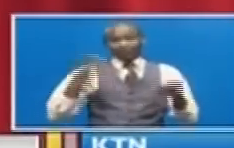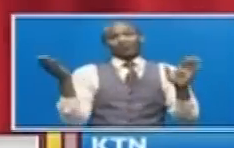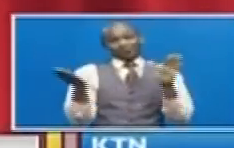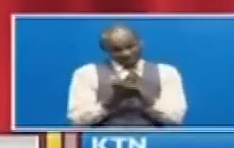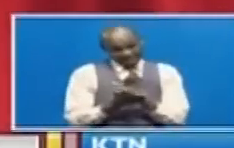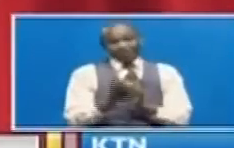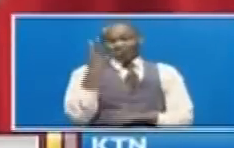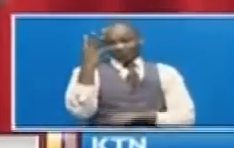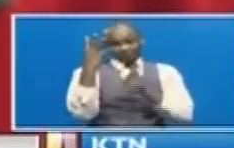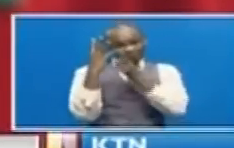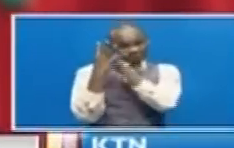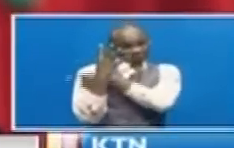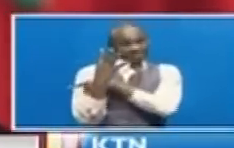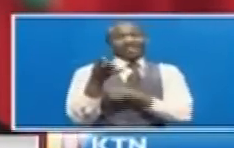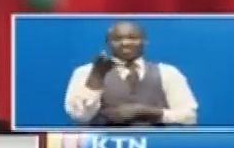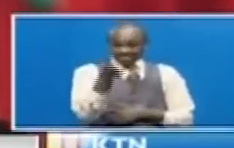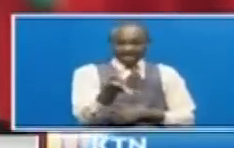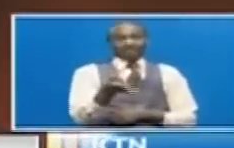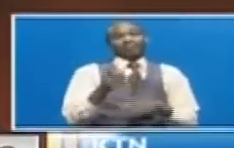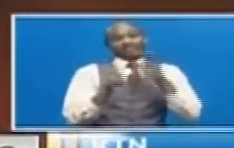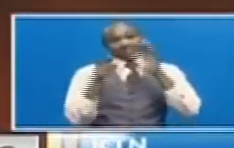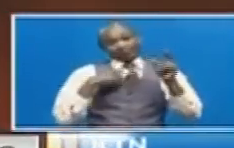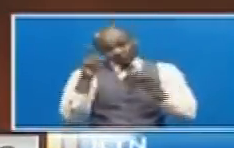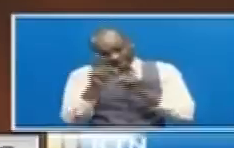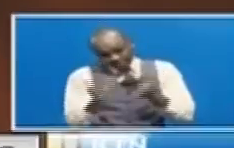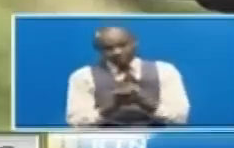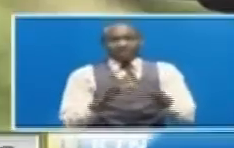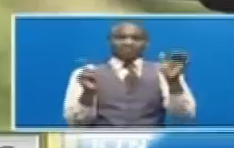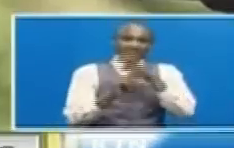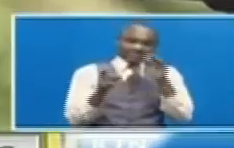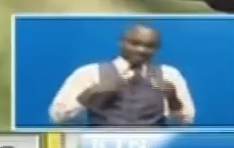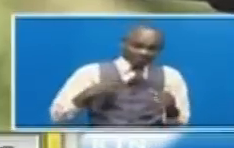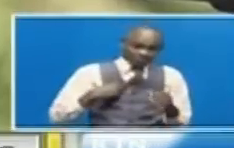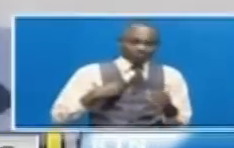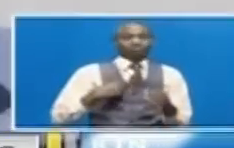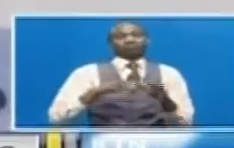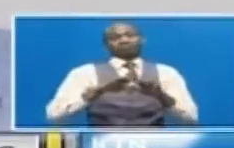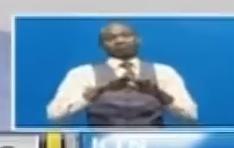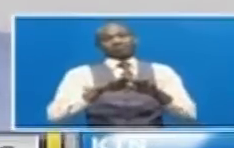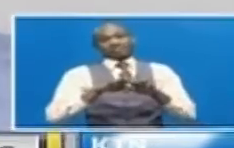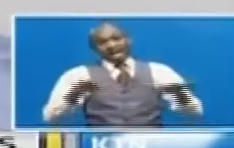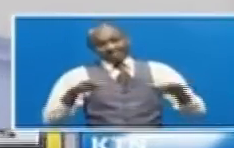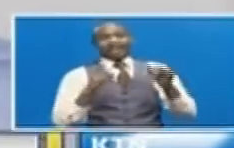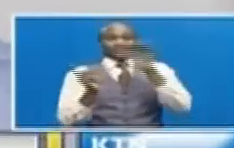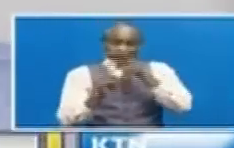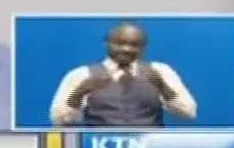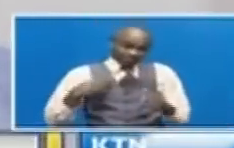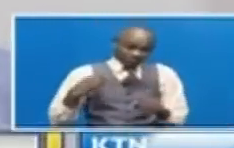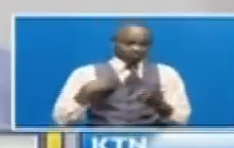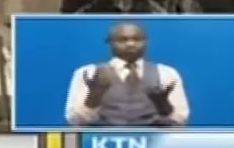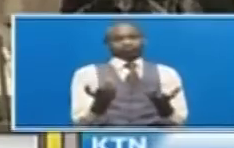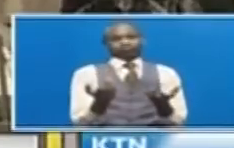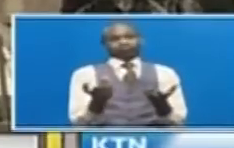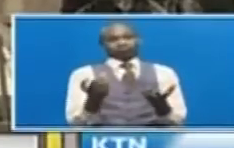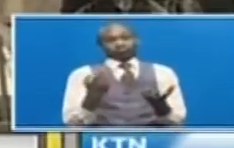four suspended cabinet secretaries, Michael Kamau, Charity Ngillu, Kazungu Kambi, and Felix Koskei, are with the